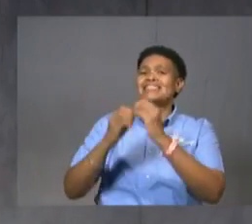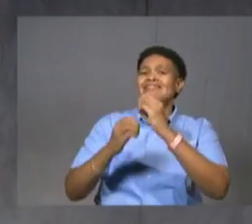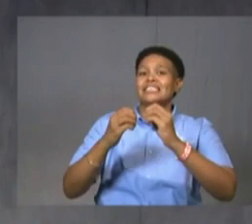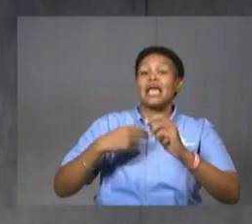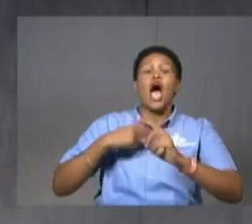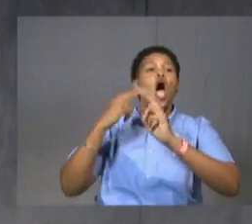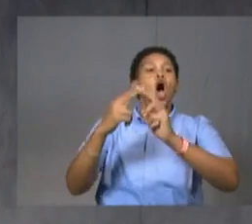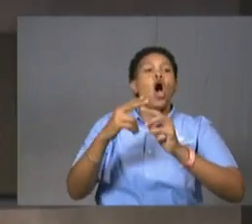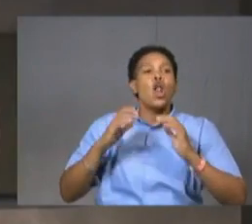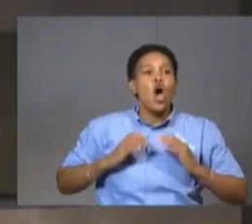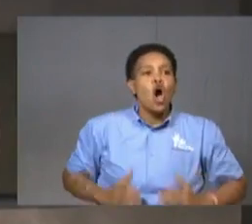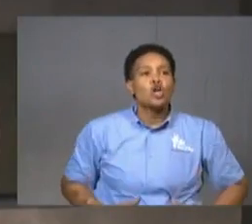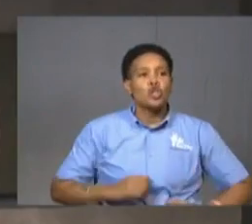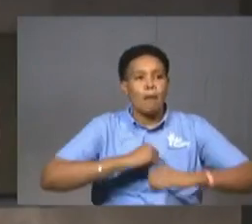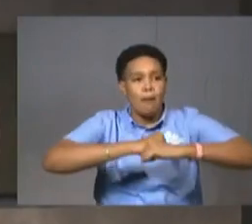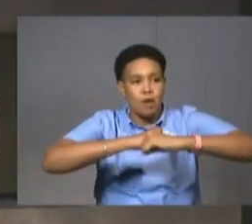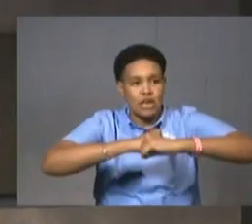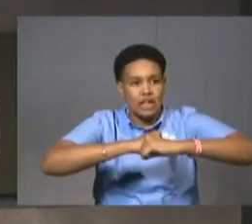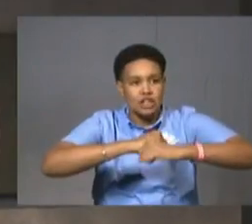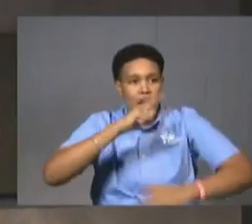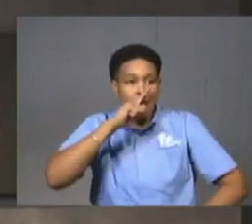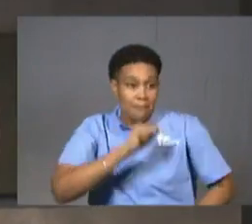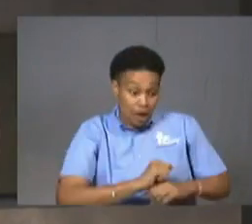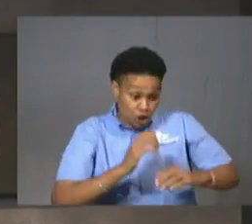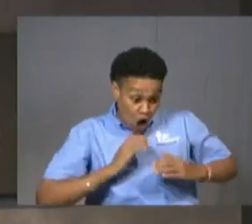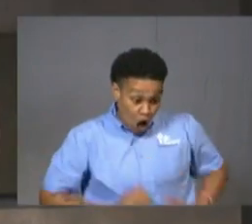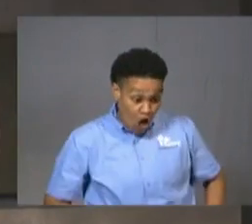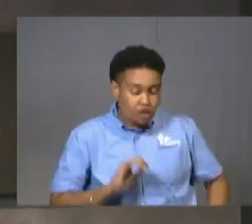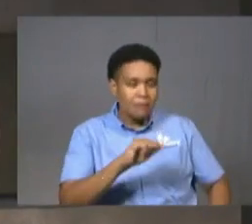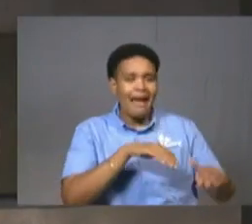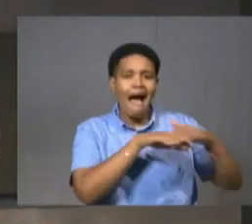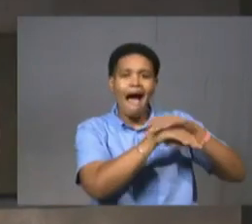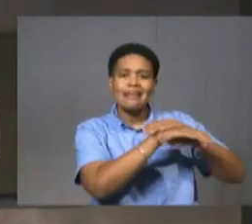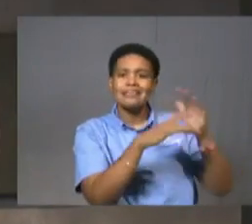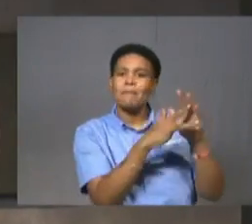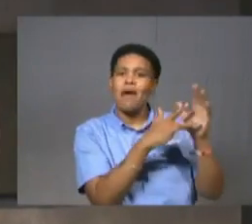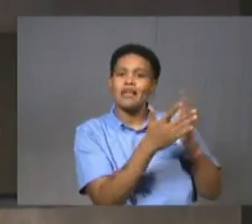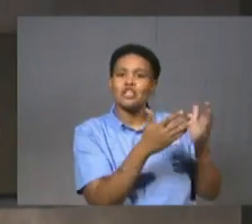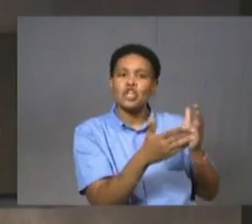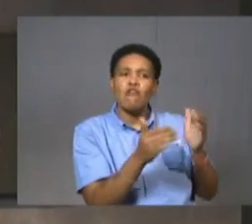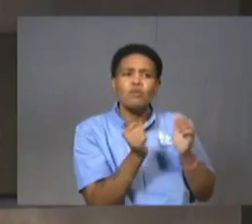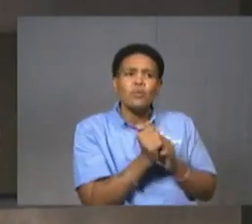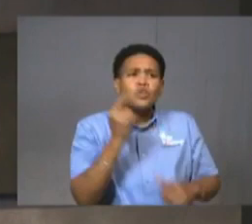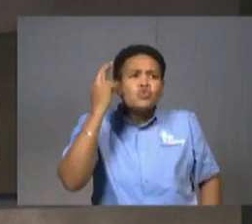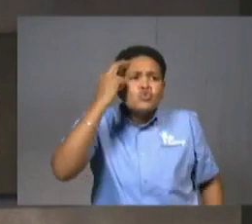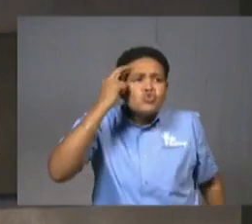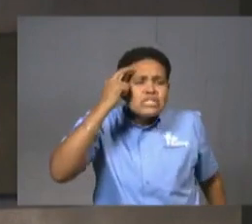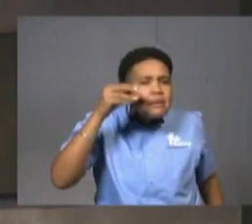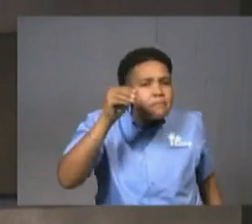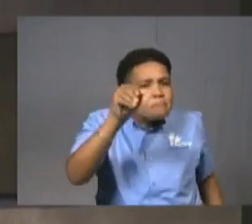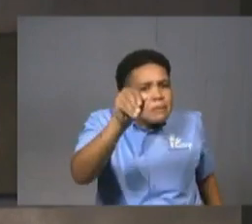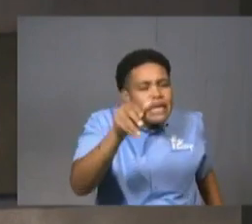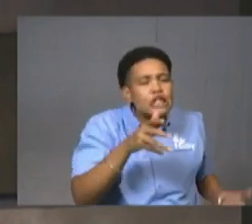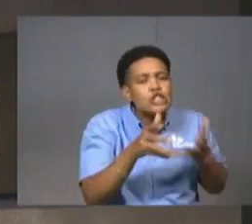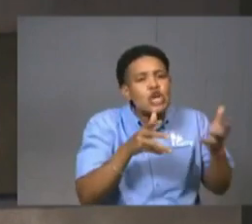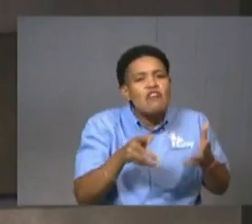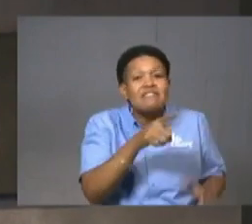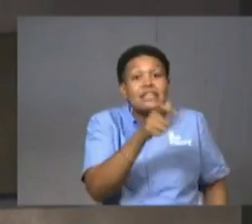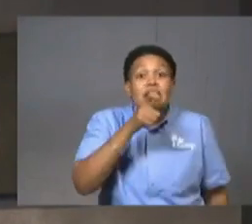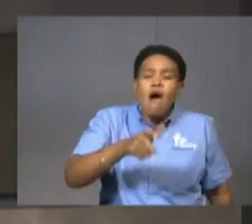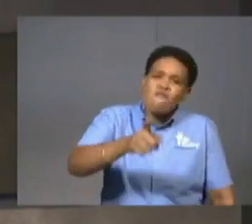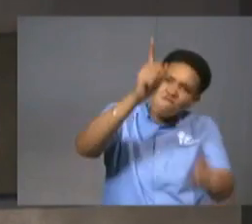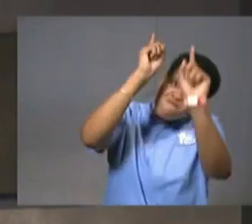protection, to ensure that the consumer can access banking services with a reasonable range of services for which they're not